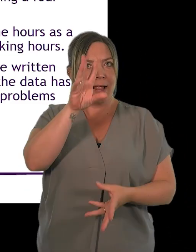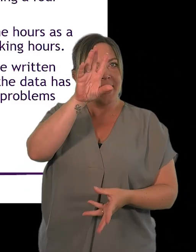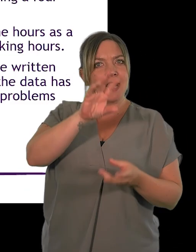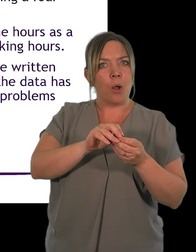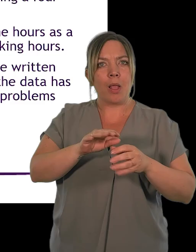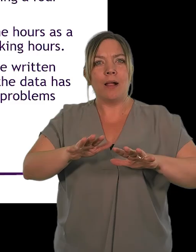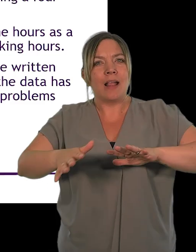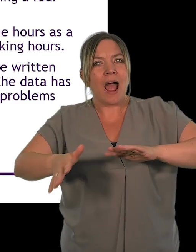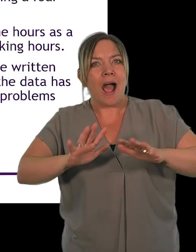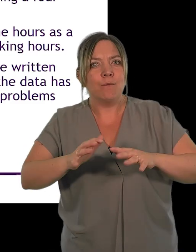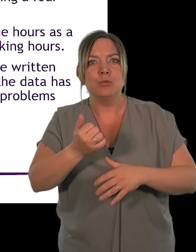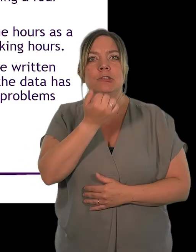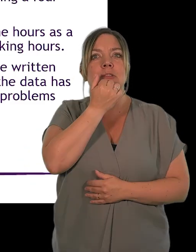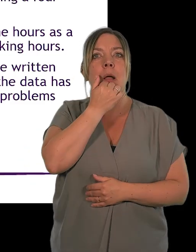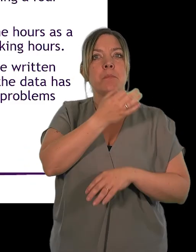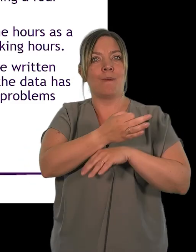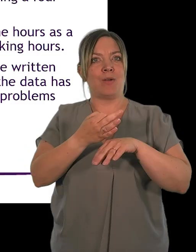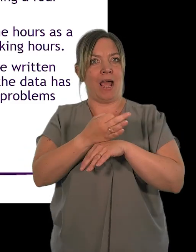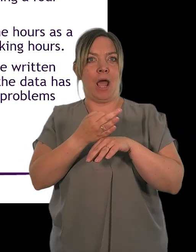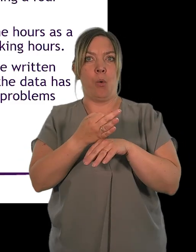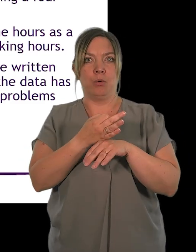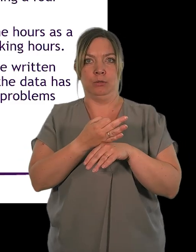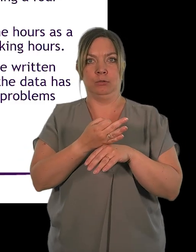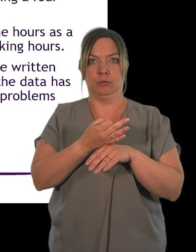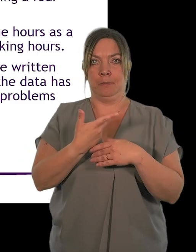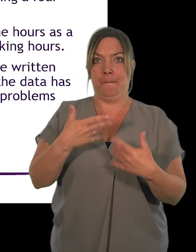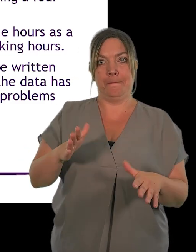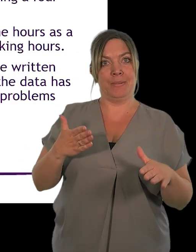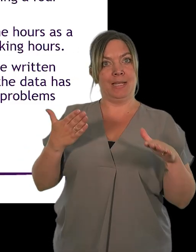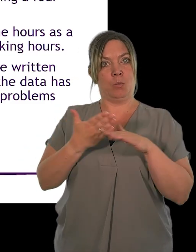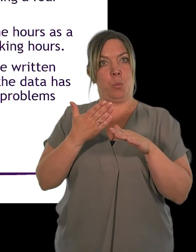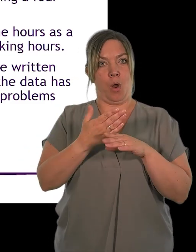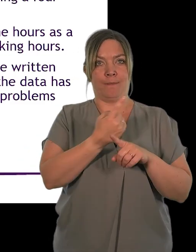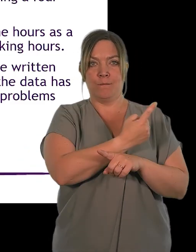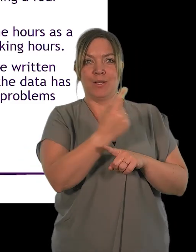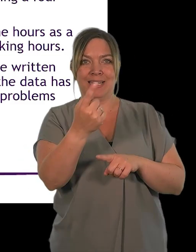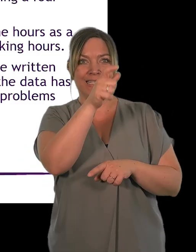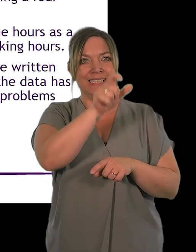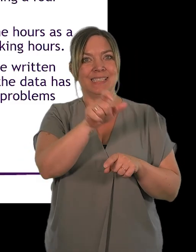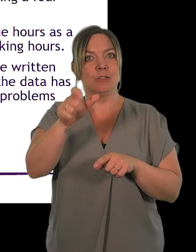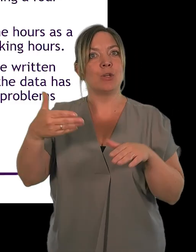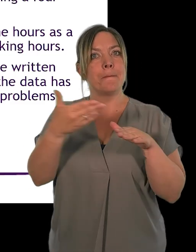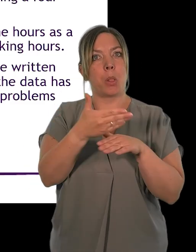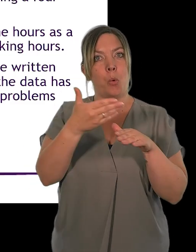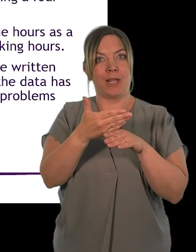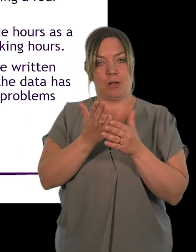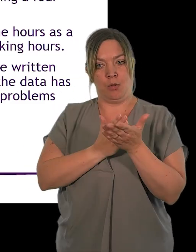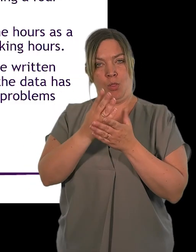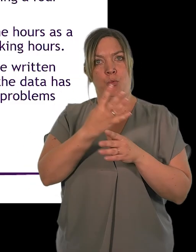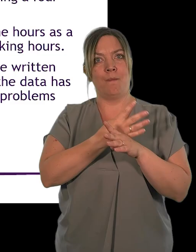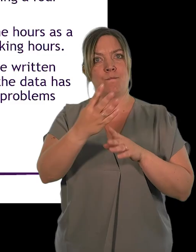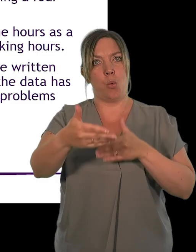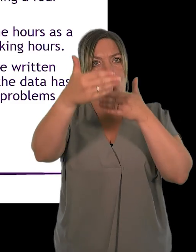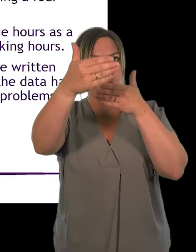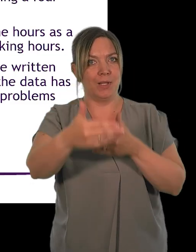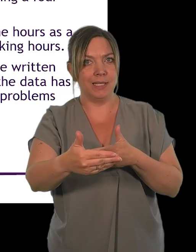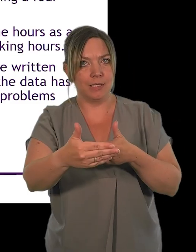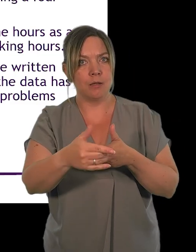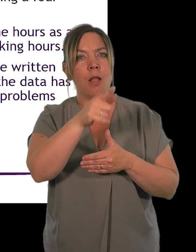calculate the average overtime hours as a percentage of the normal working hours,